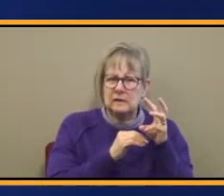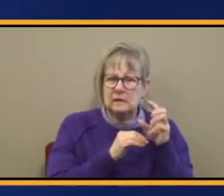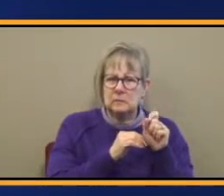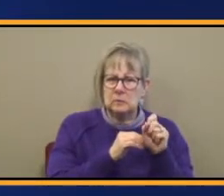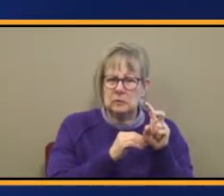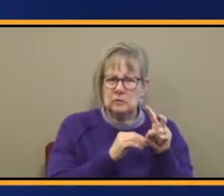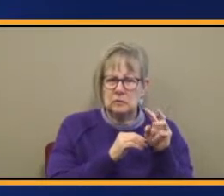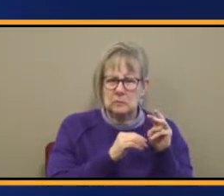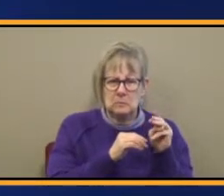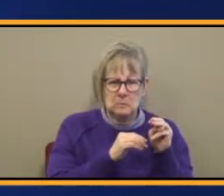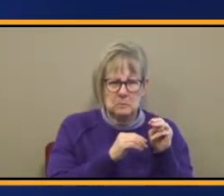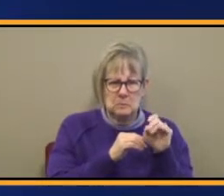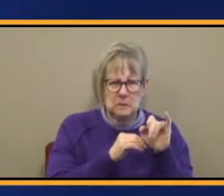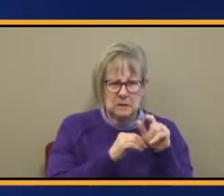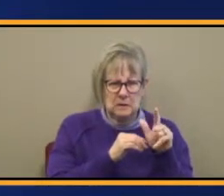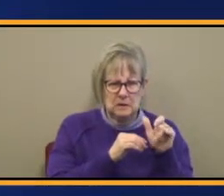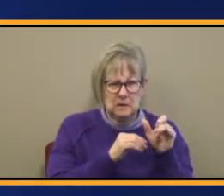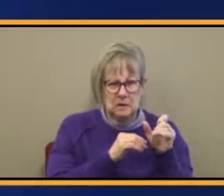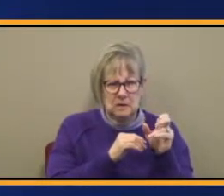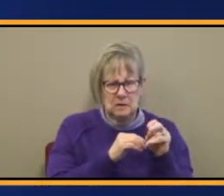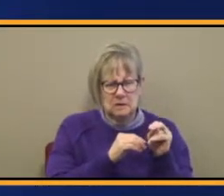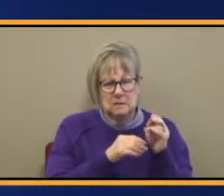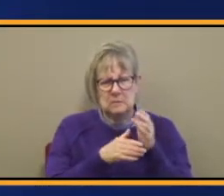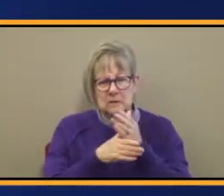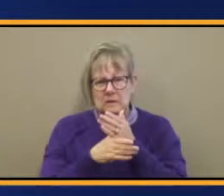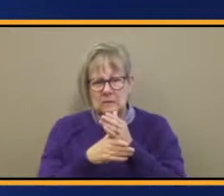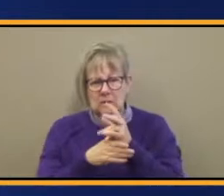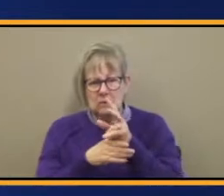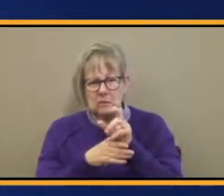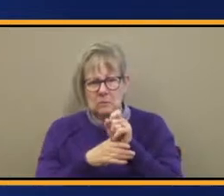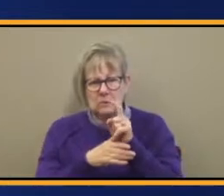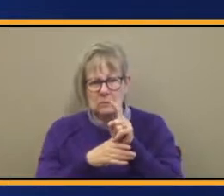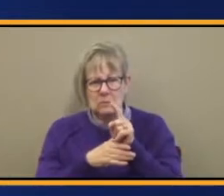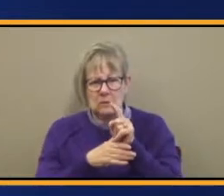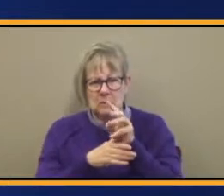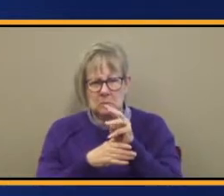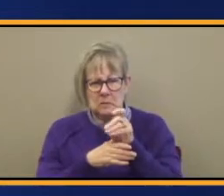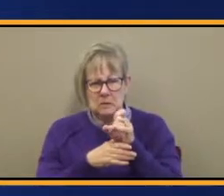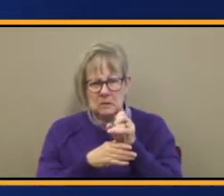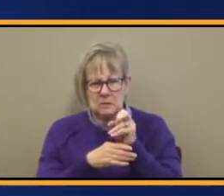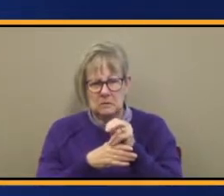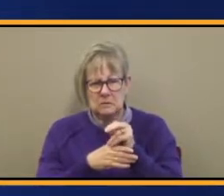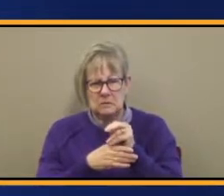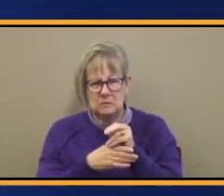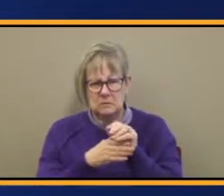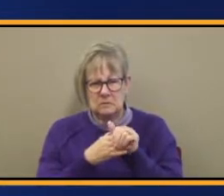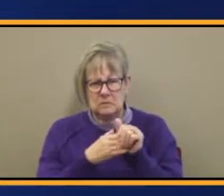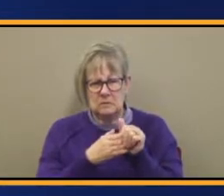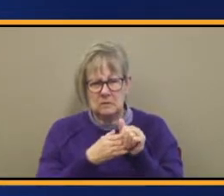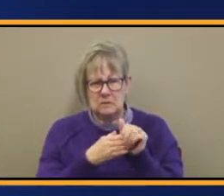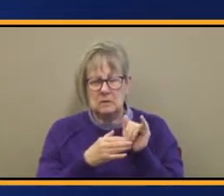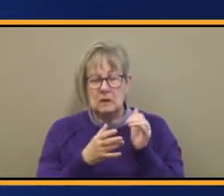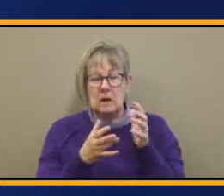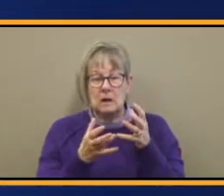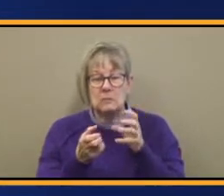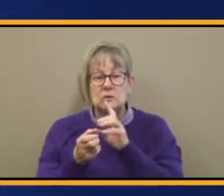but okay, it's over a five-year period. Okay. It's on average a $1.3 million sure. expenditure. Right. I just want to make sure, and as it gets